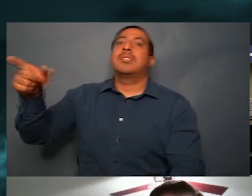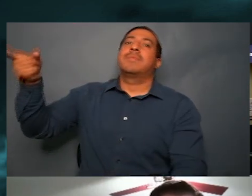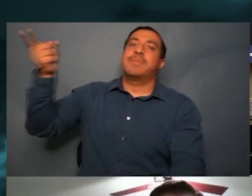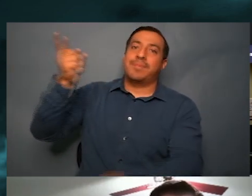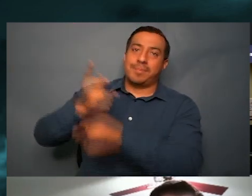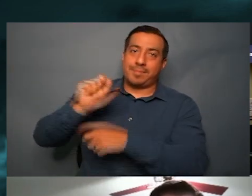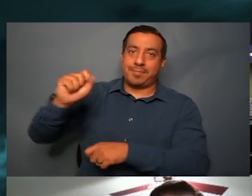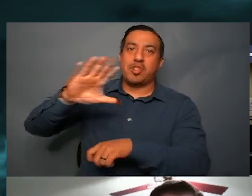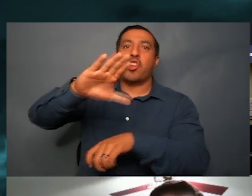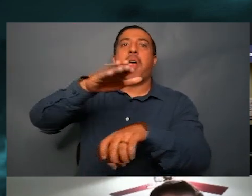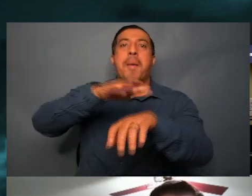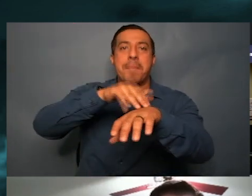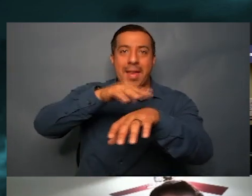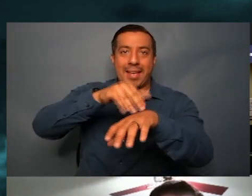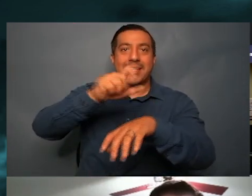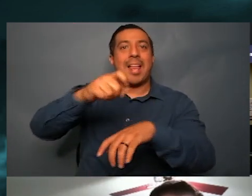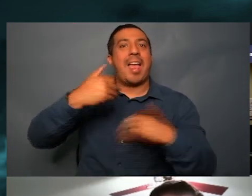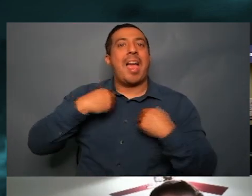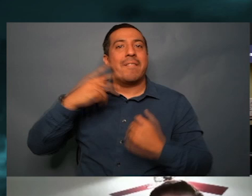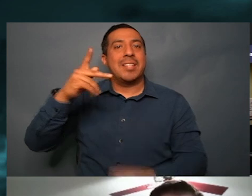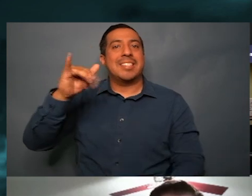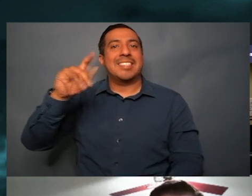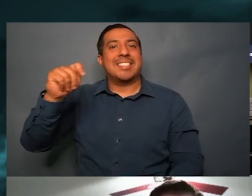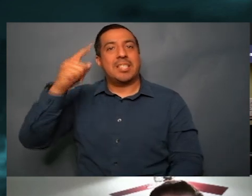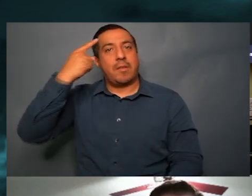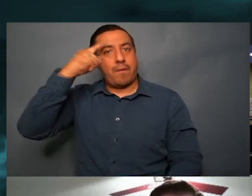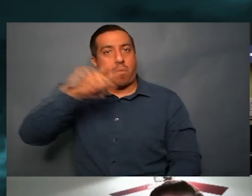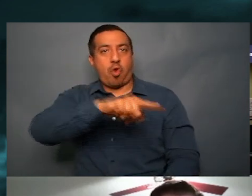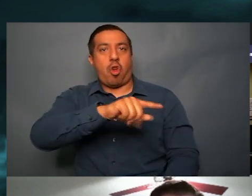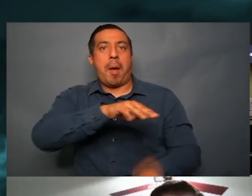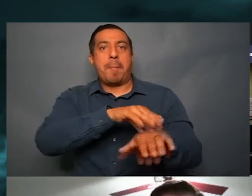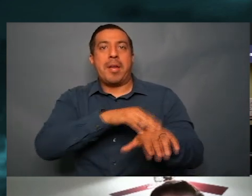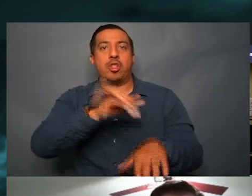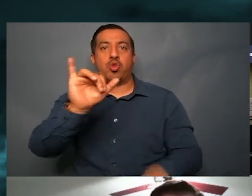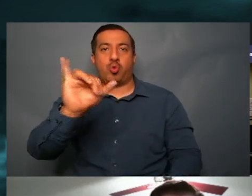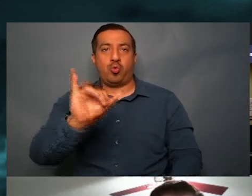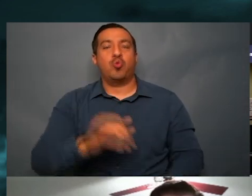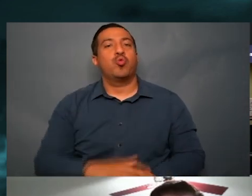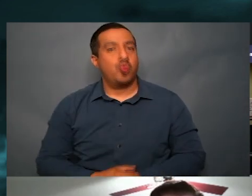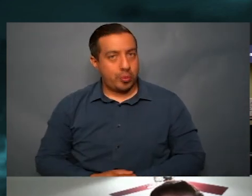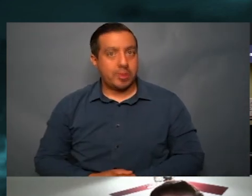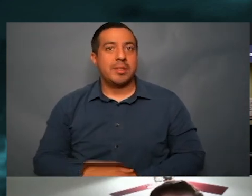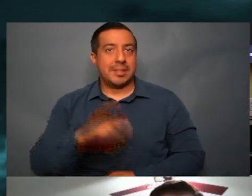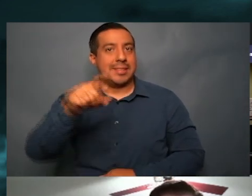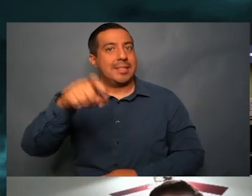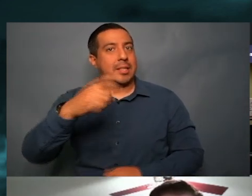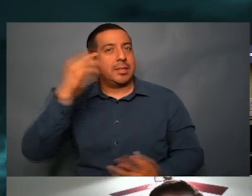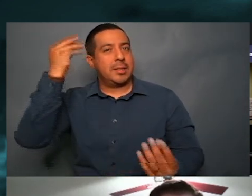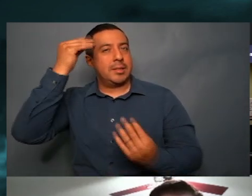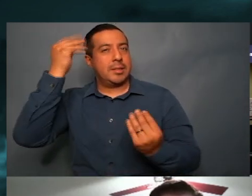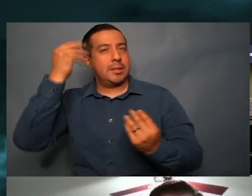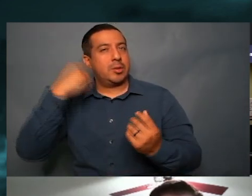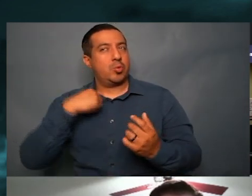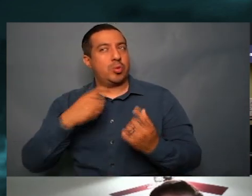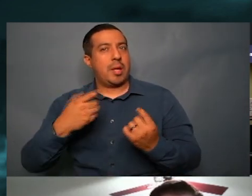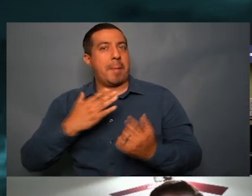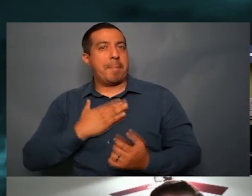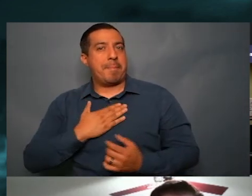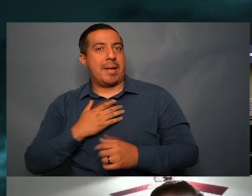your pets. They have to have a kit as well. So you need to think about what your needs